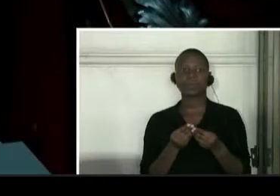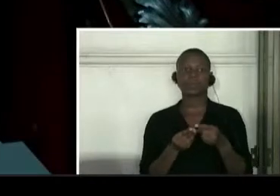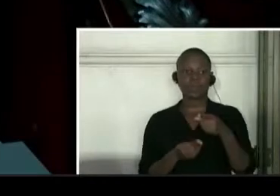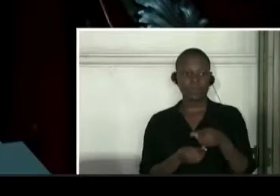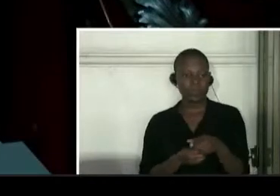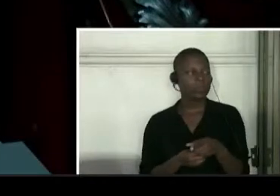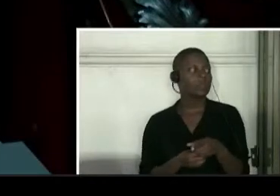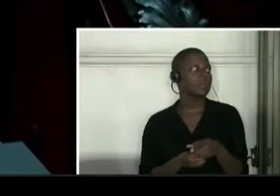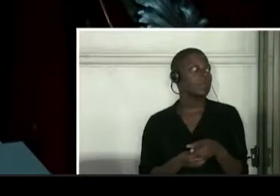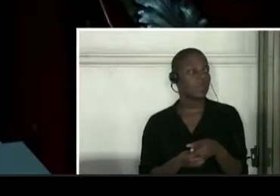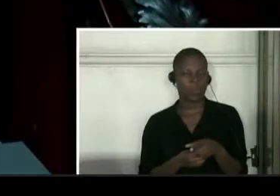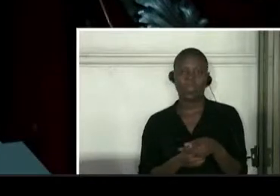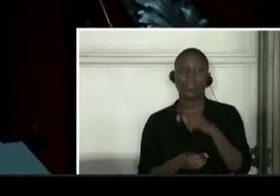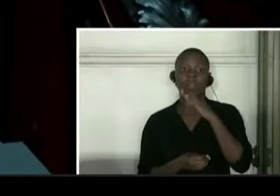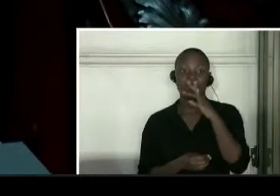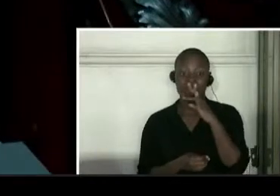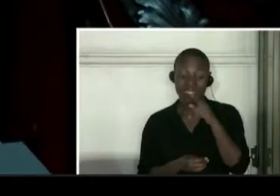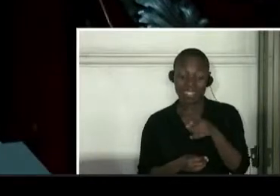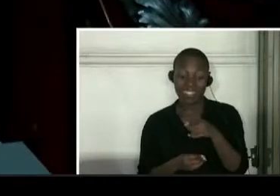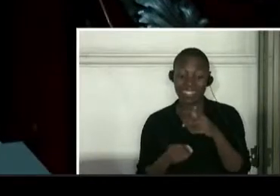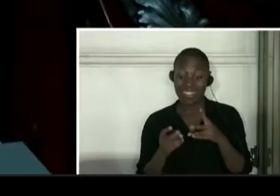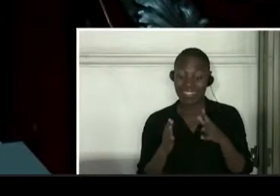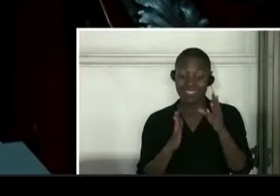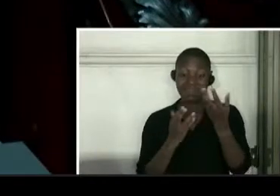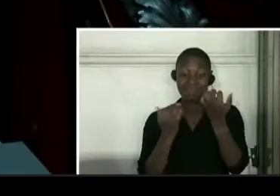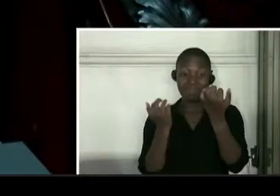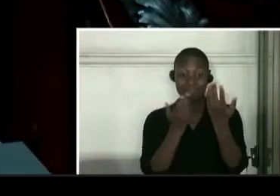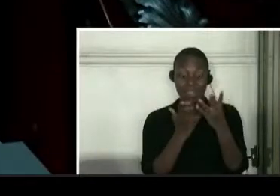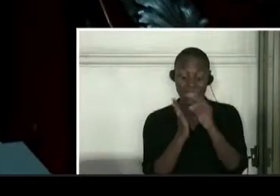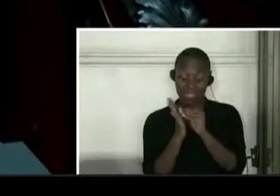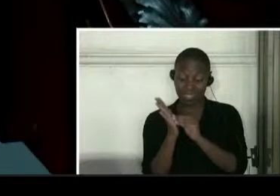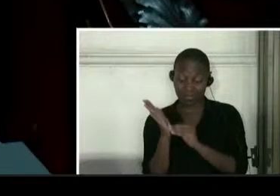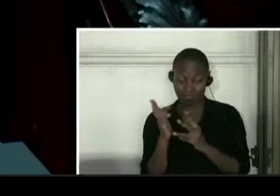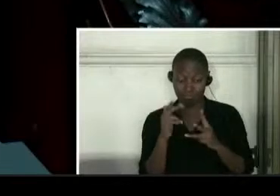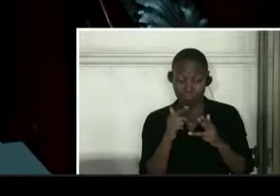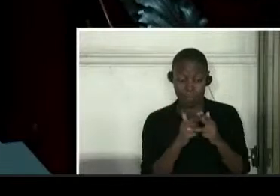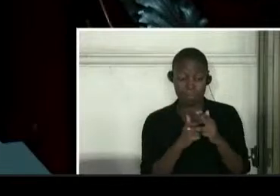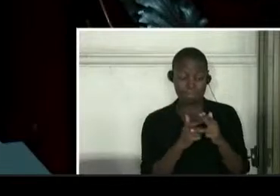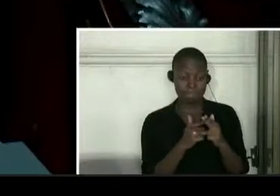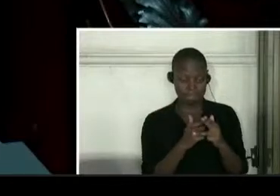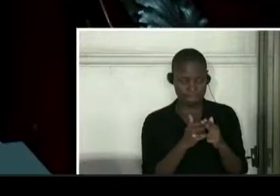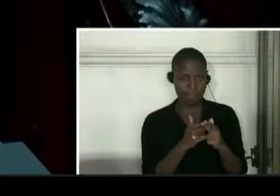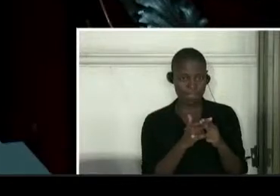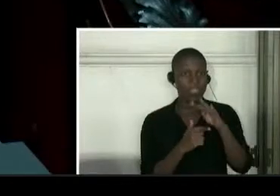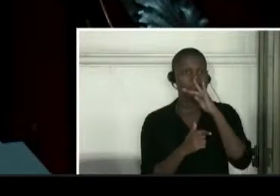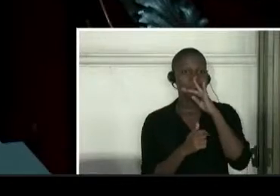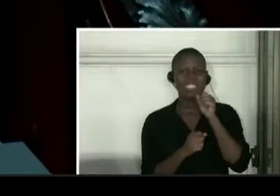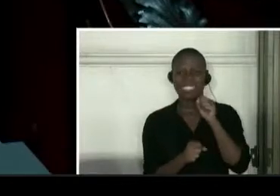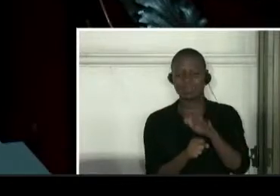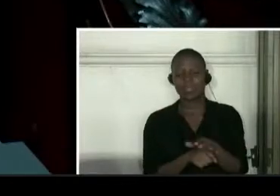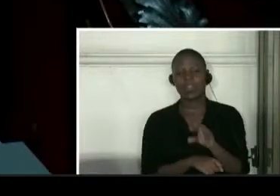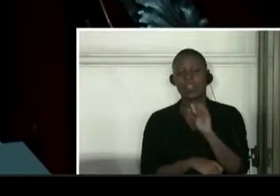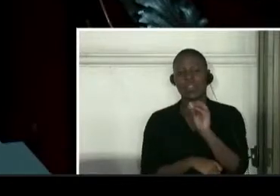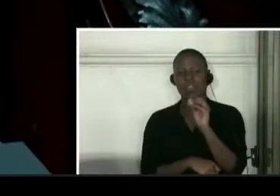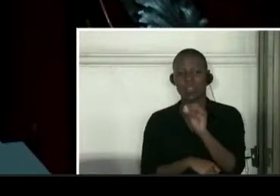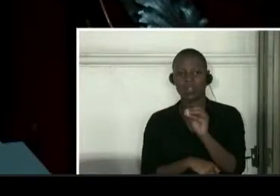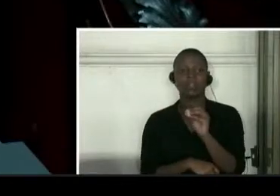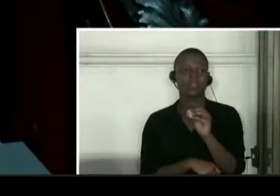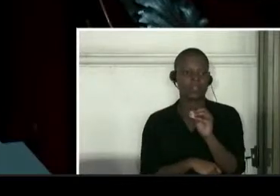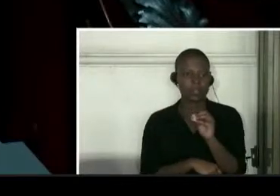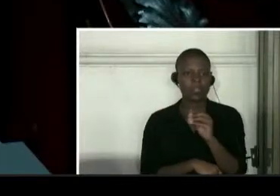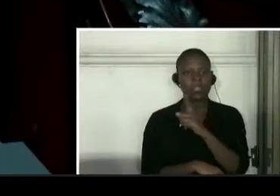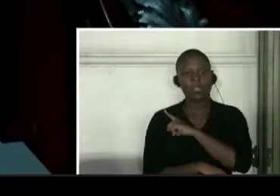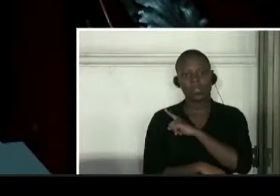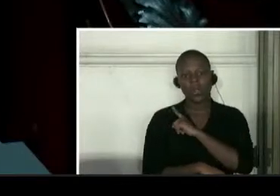were affected by the budget cuts against compensation of employees to reduce the growth of the public sector